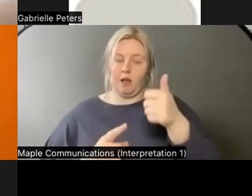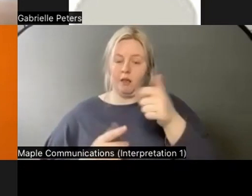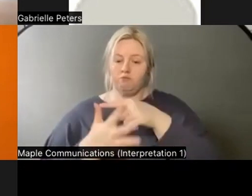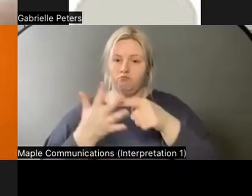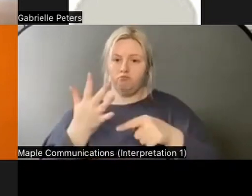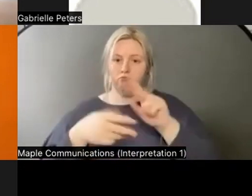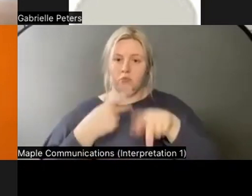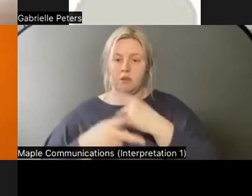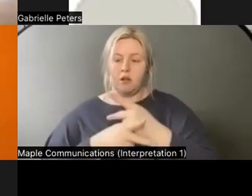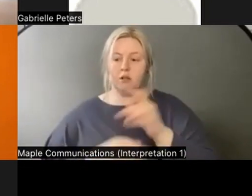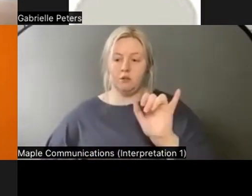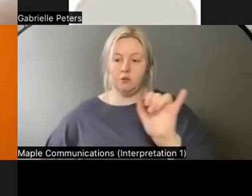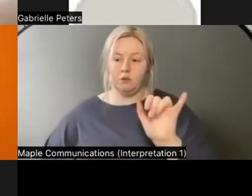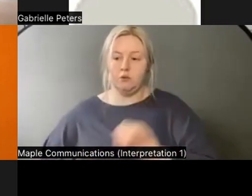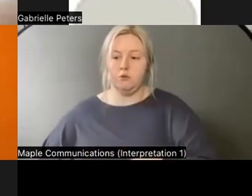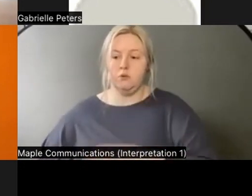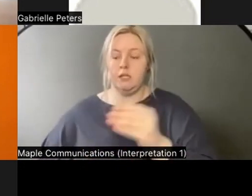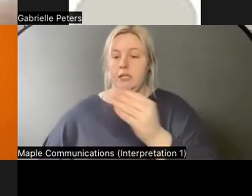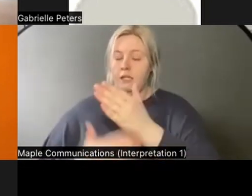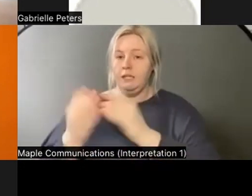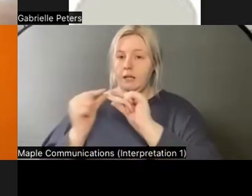put us on the radar of some very hateful groups.